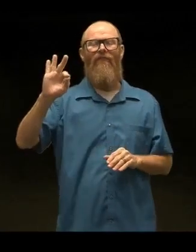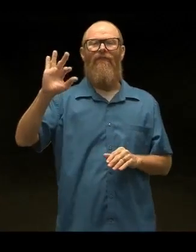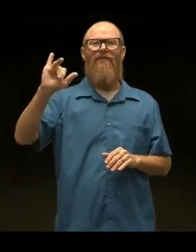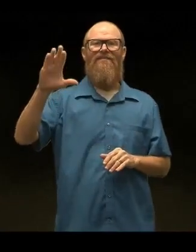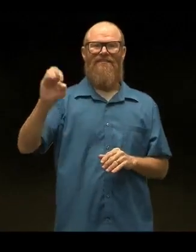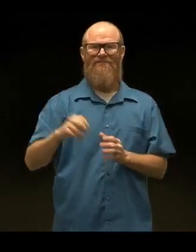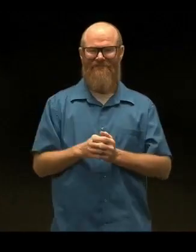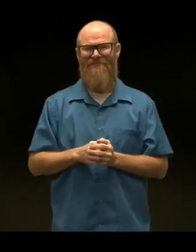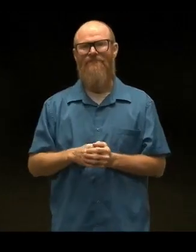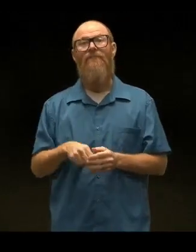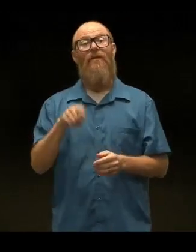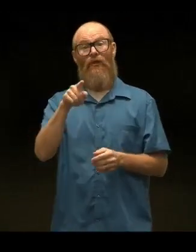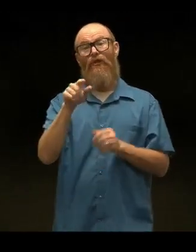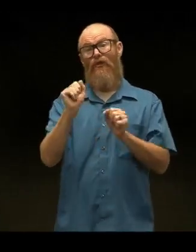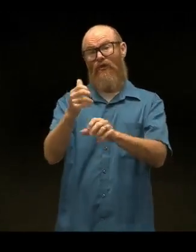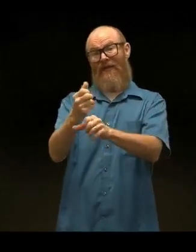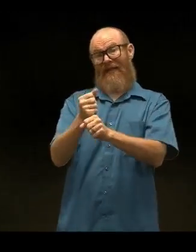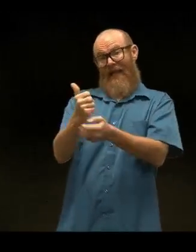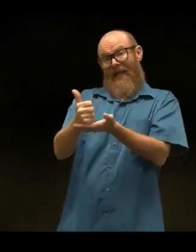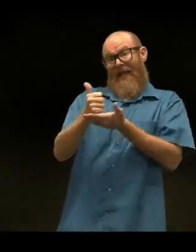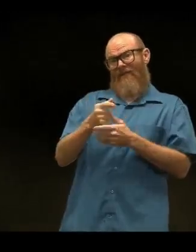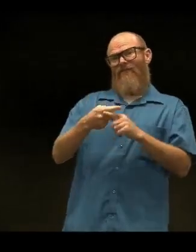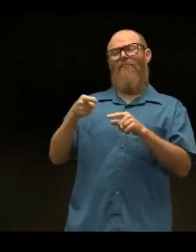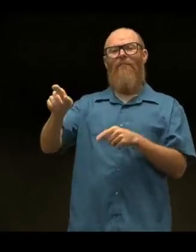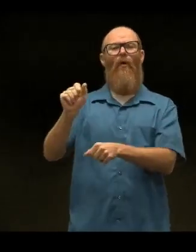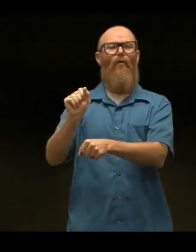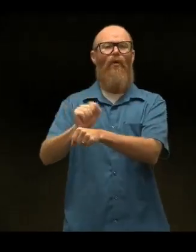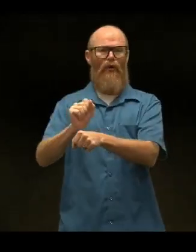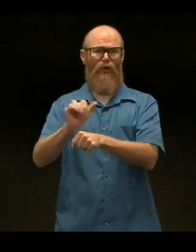You can also get help from a poll worker.